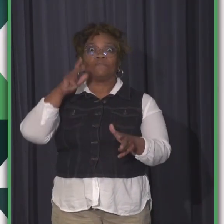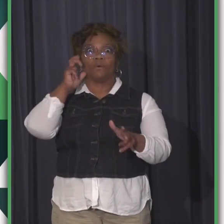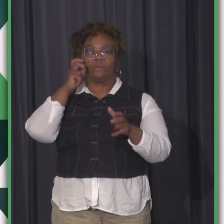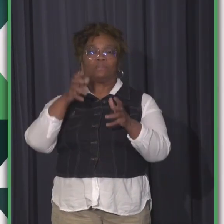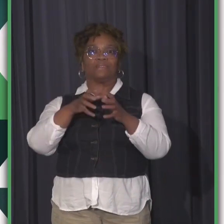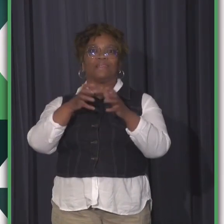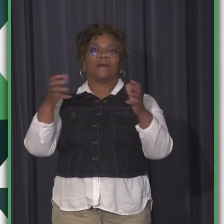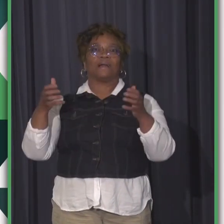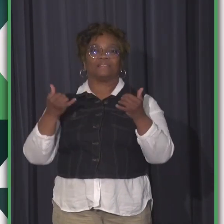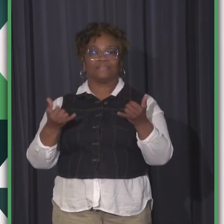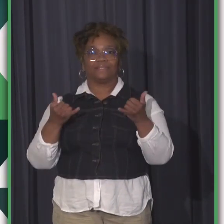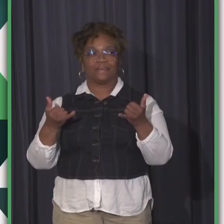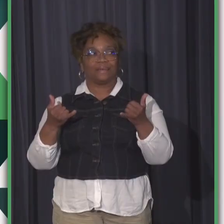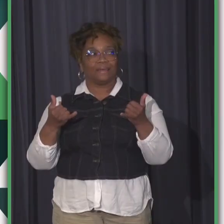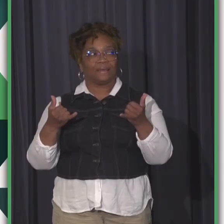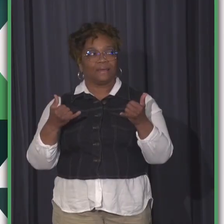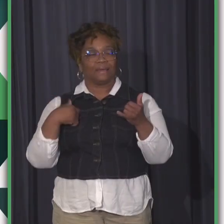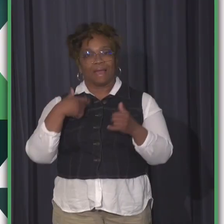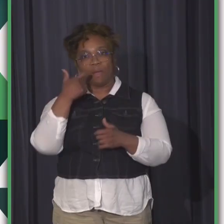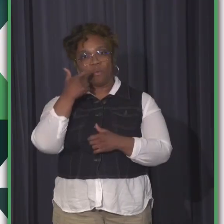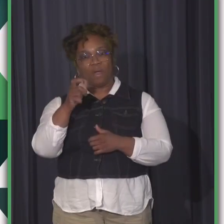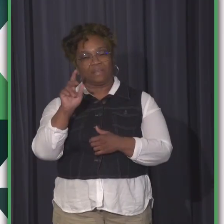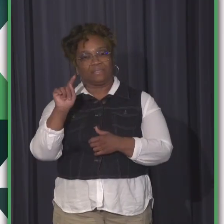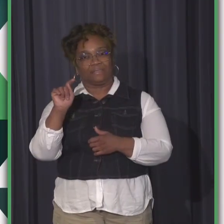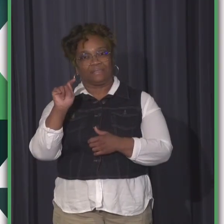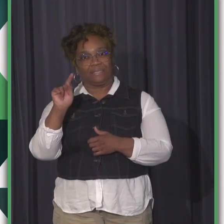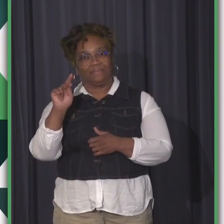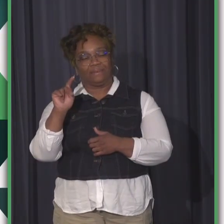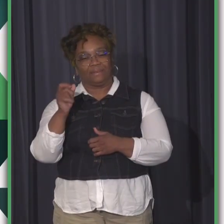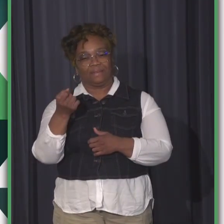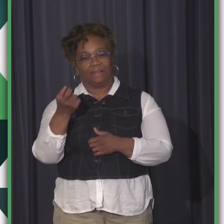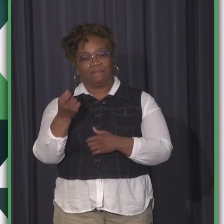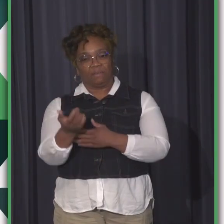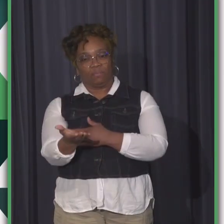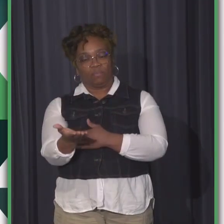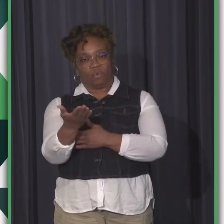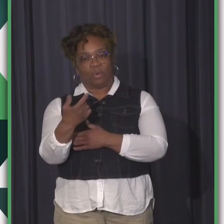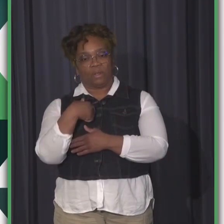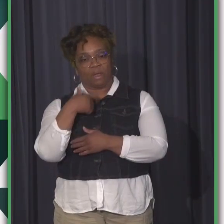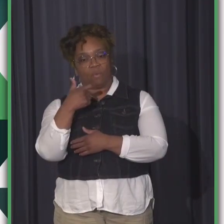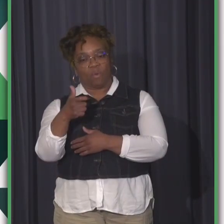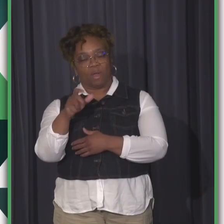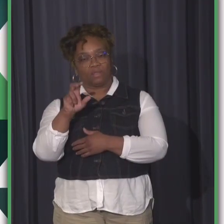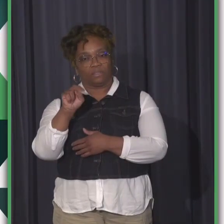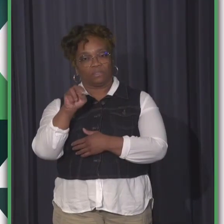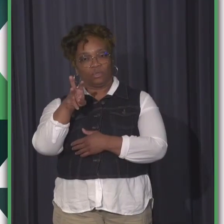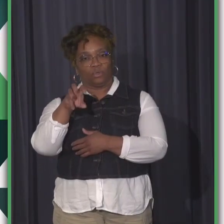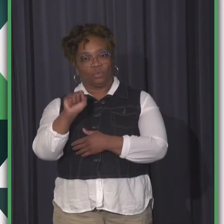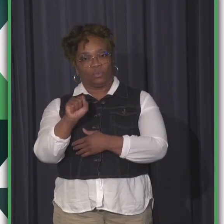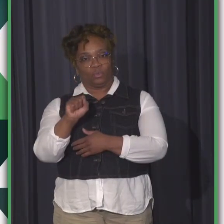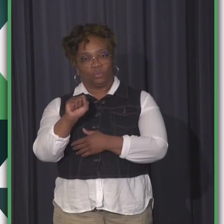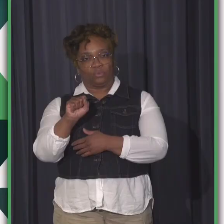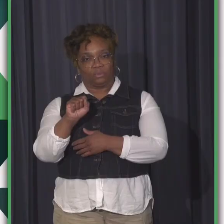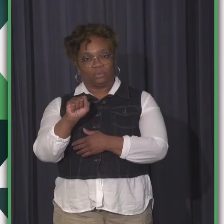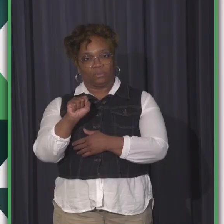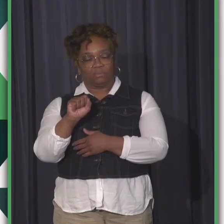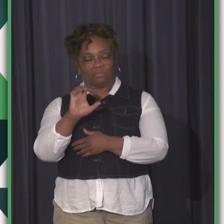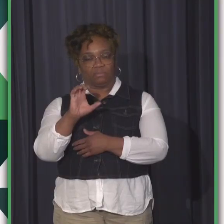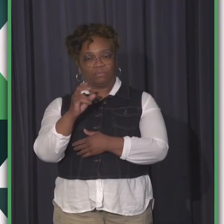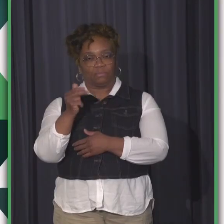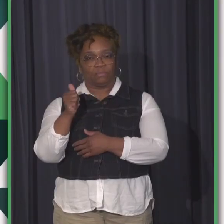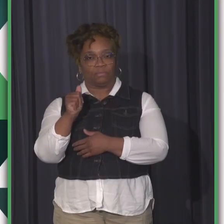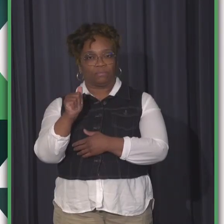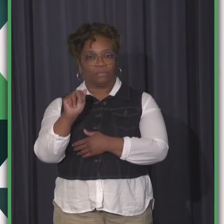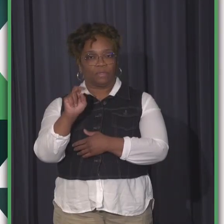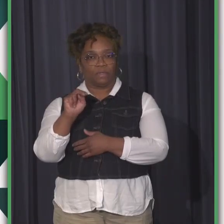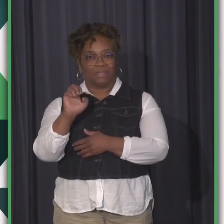today, and I look at it on TV. 11 o'clock in the morning, I watch the news on Channel 2. I am so upset because of the